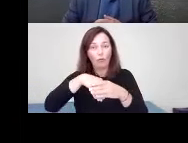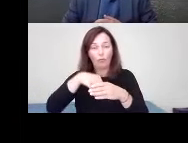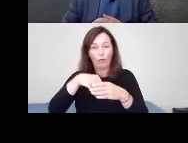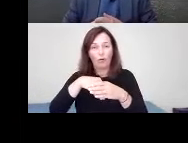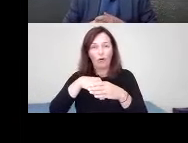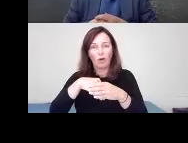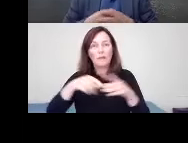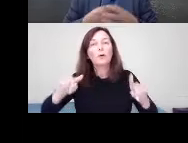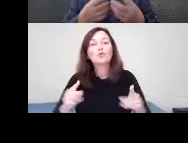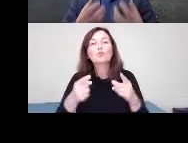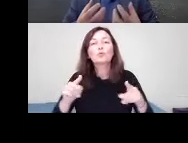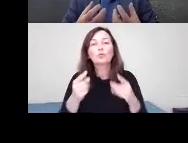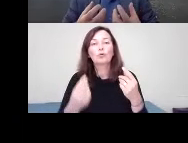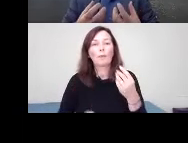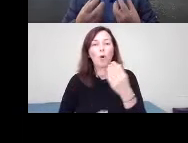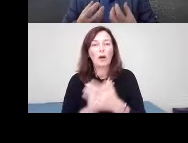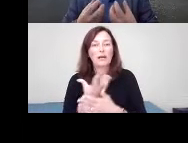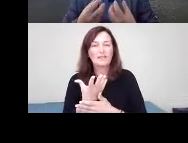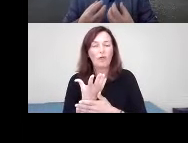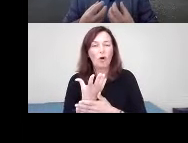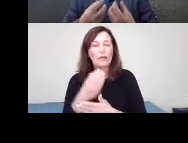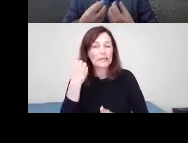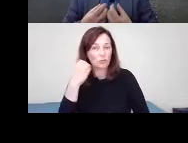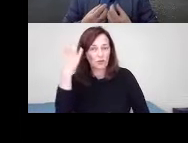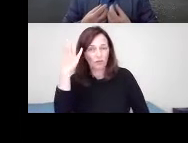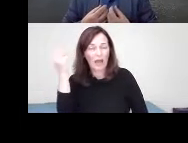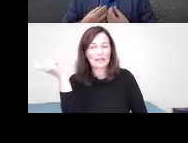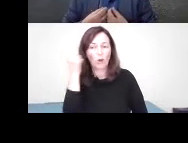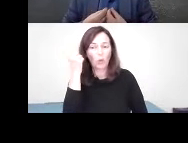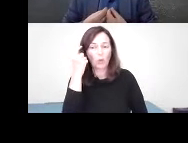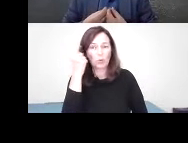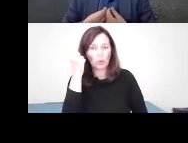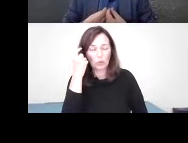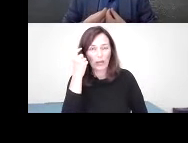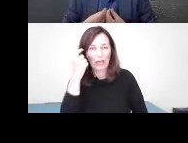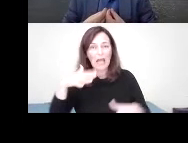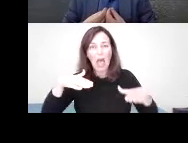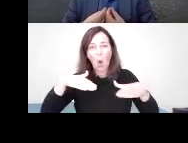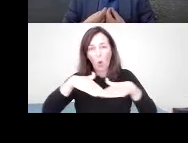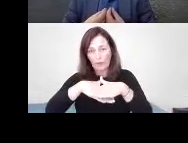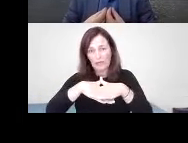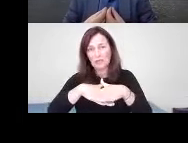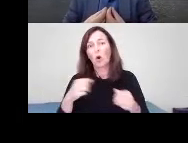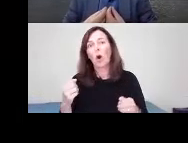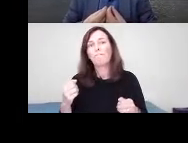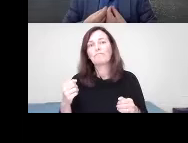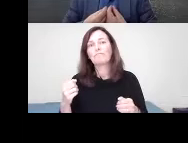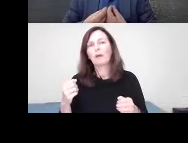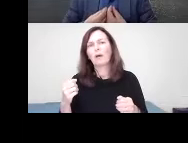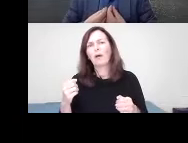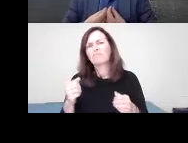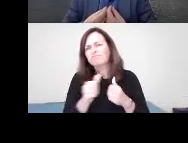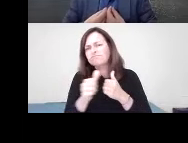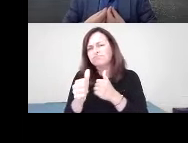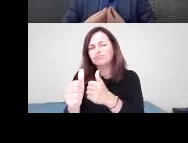points. They have taken approach called a transformative approach to education. And this is